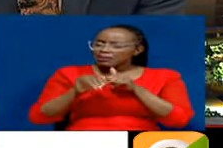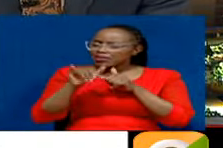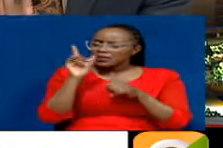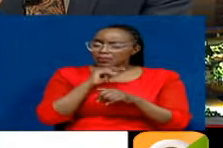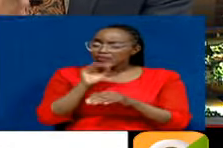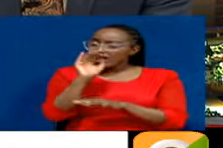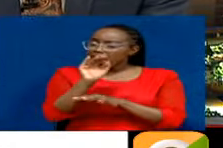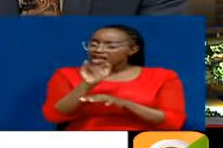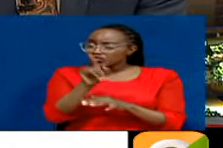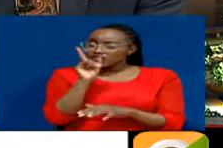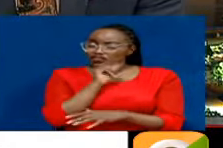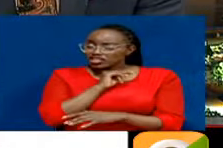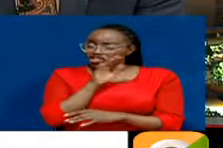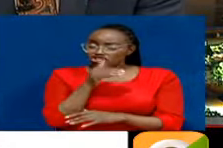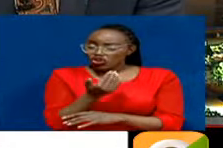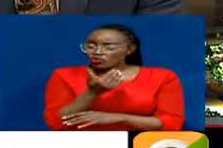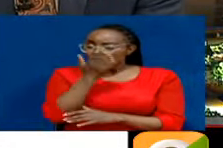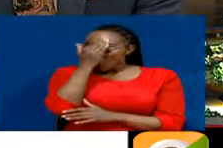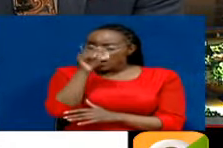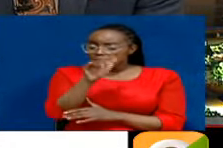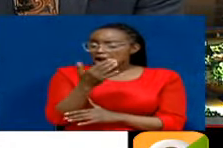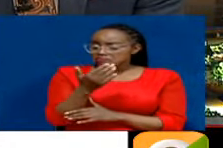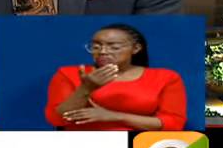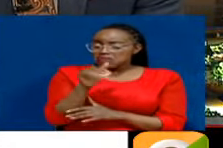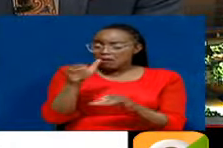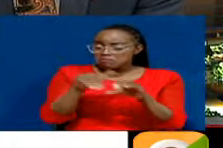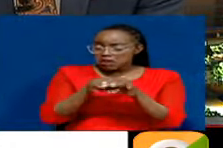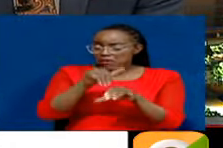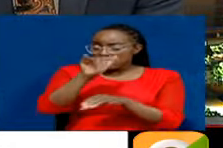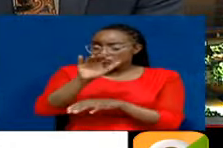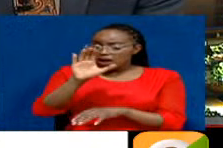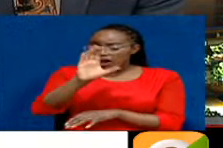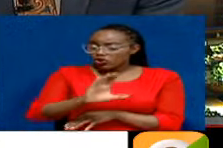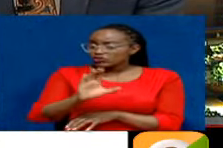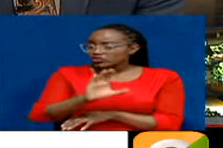that? Has he asked you, because he is your constituent, so to speak?